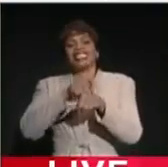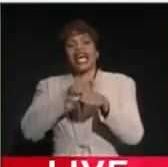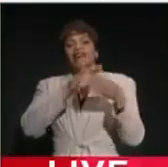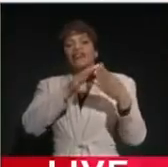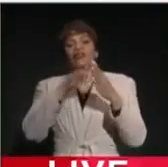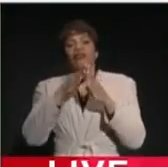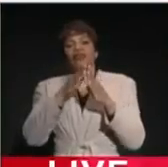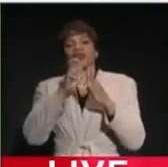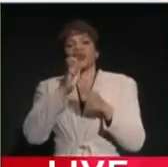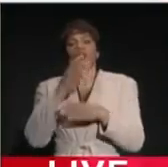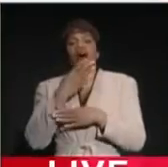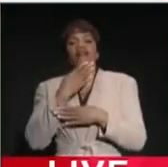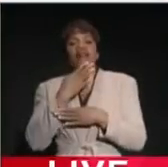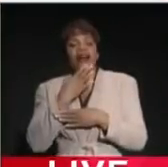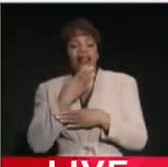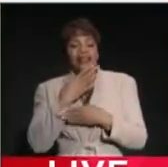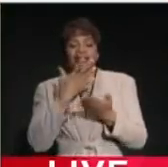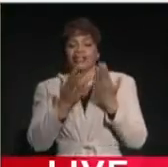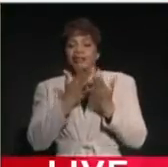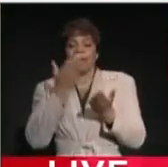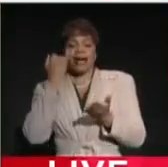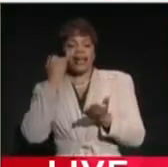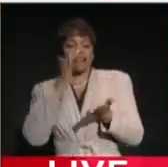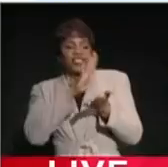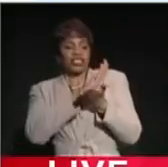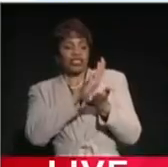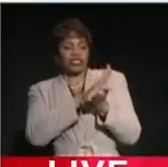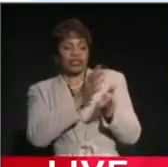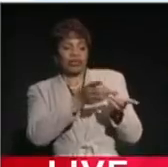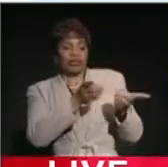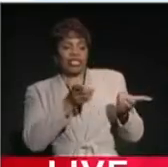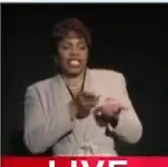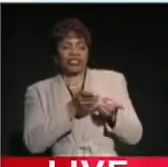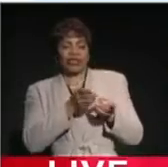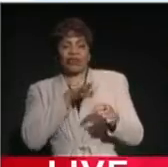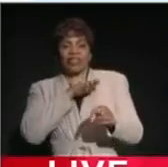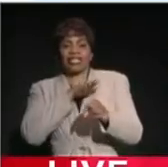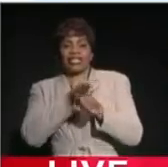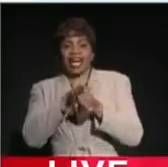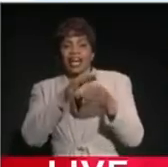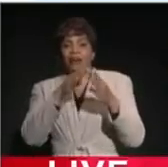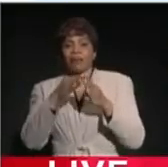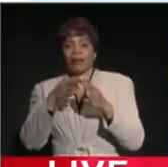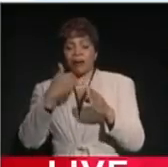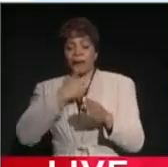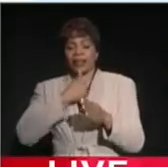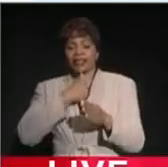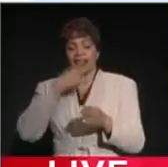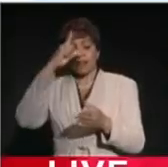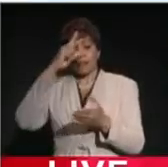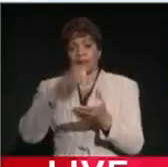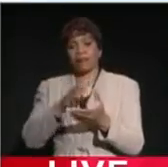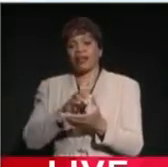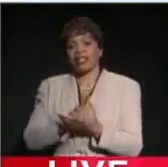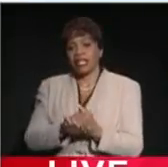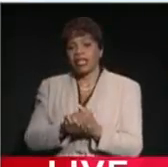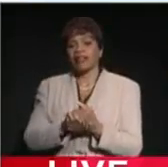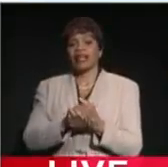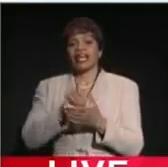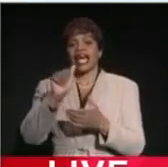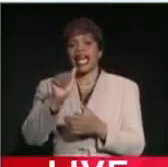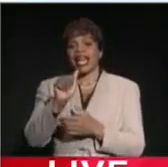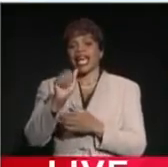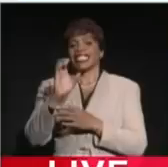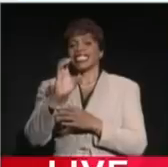color, whether it's school districts or entire communities. I am a believer that communities like Atlantic City, though, needs a governor who is a